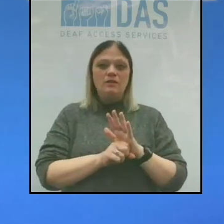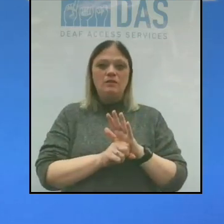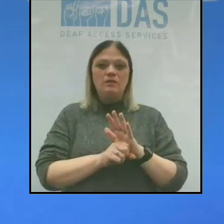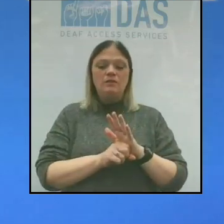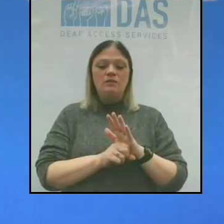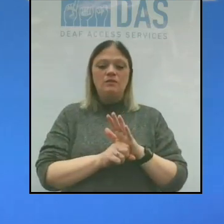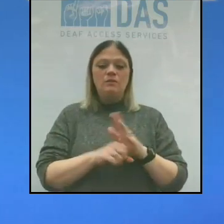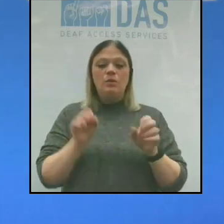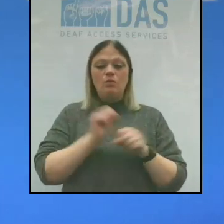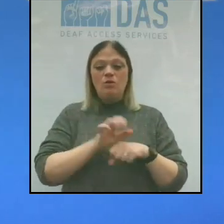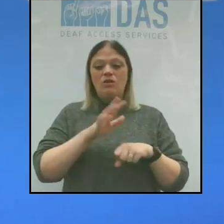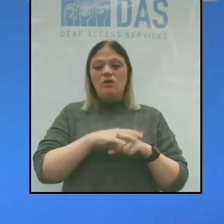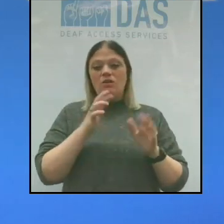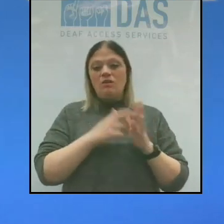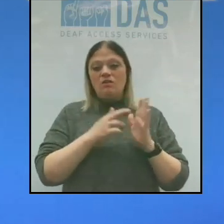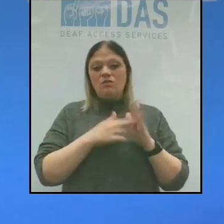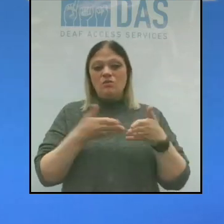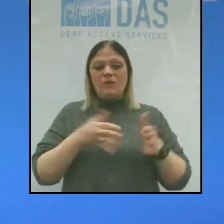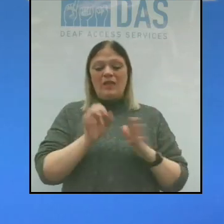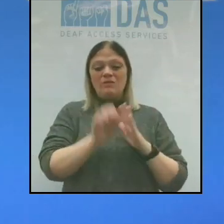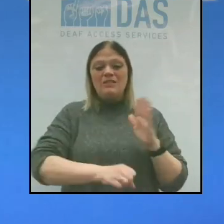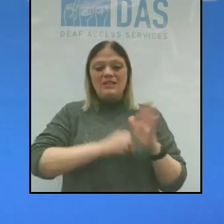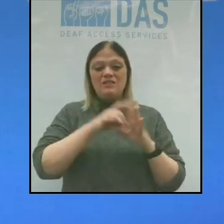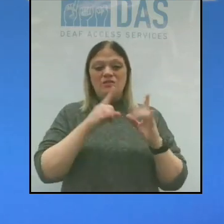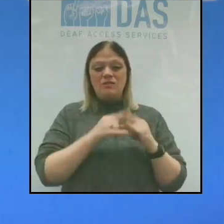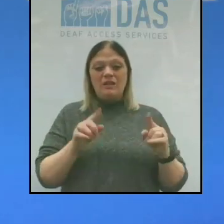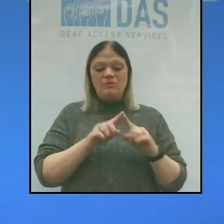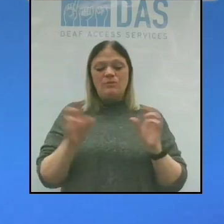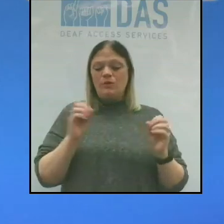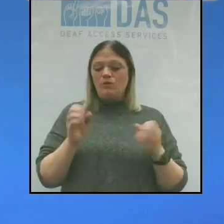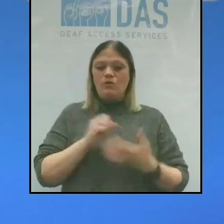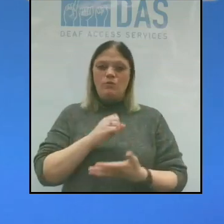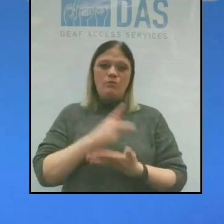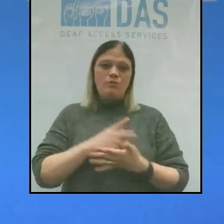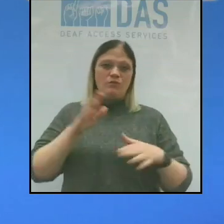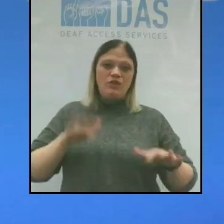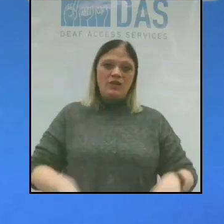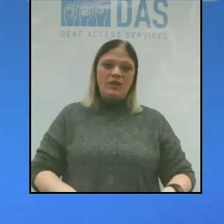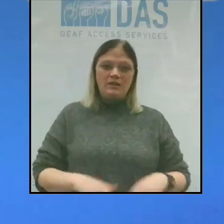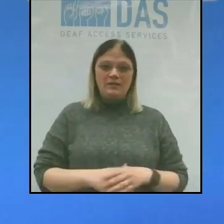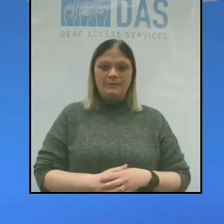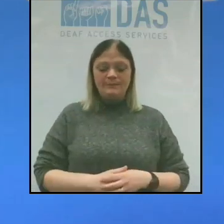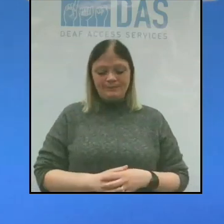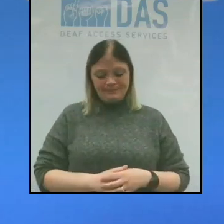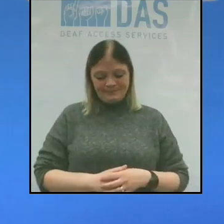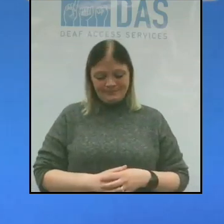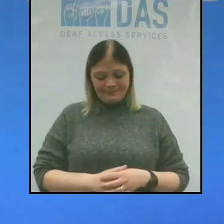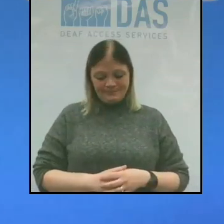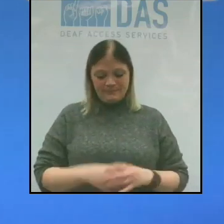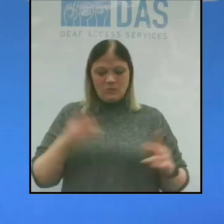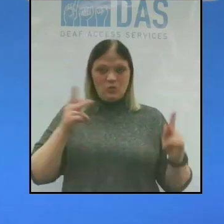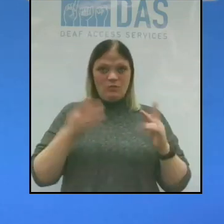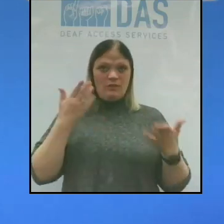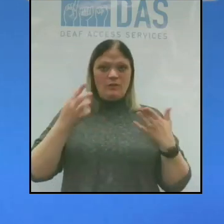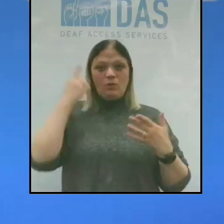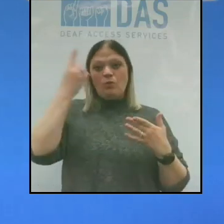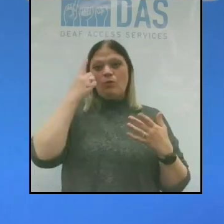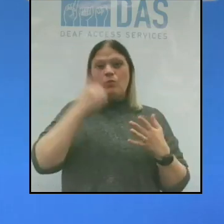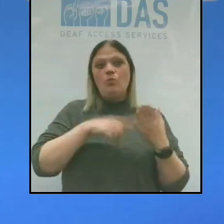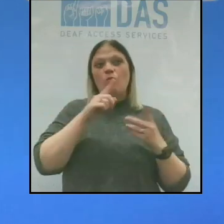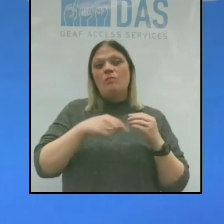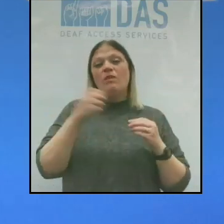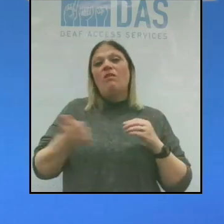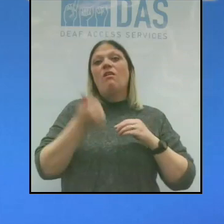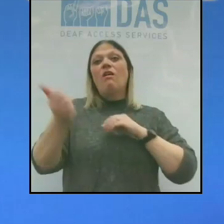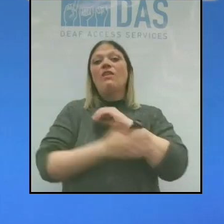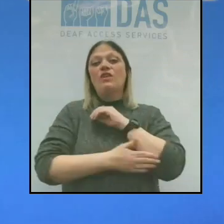on rules that would allow some seasonal campers, but have not gotten an approval order yet. Now, and this is what probably people are wondering about, what about other counties